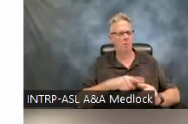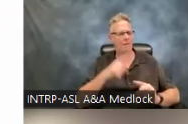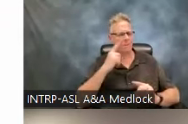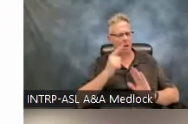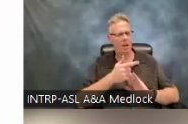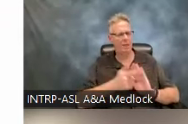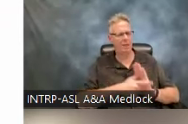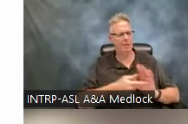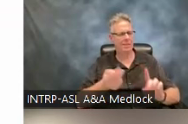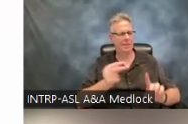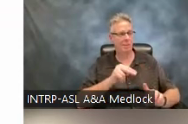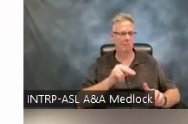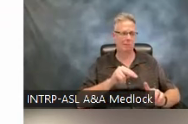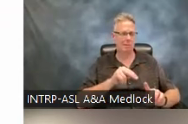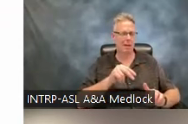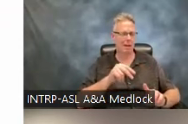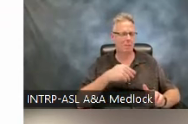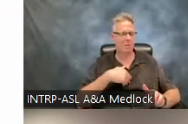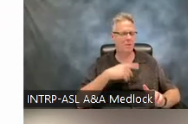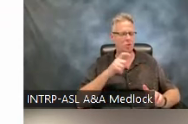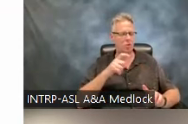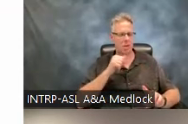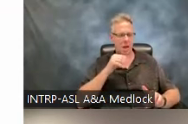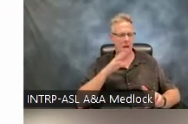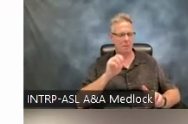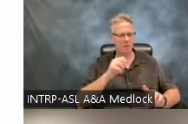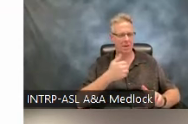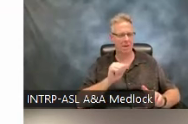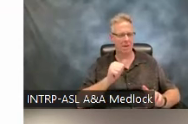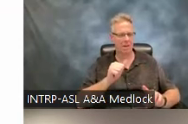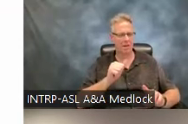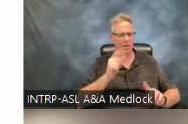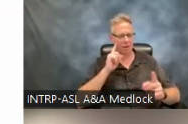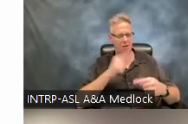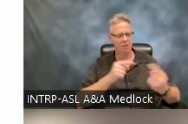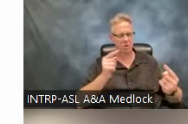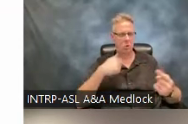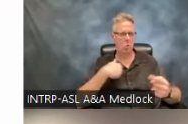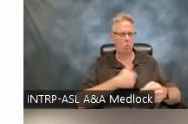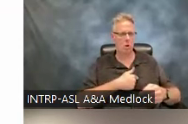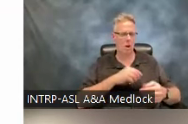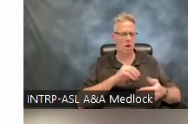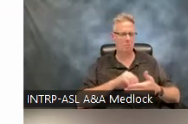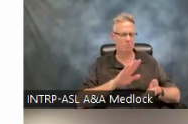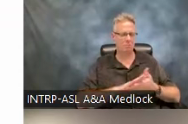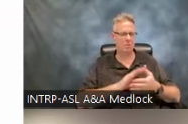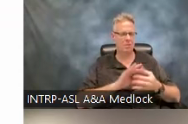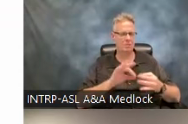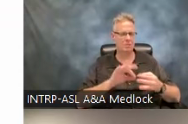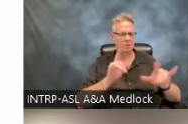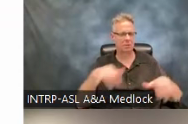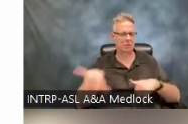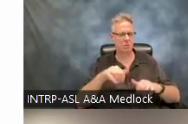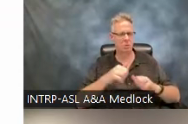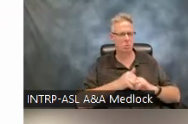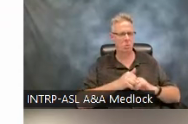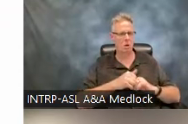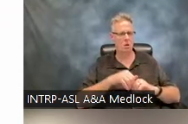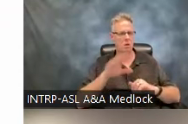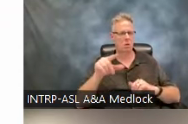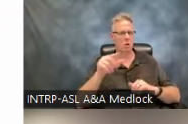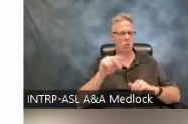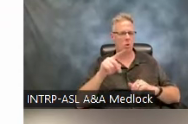Counselor, I think it shouldn't be controversial at all. It should just be, we're stating something that is consistent with the Graham versus Connor